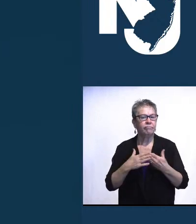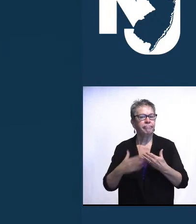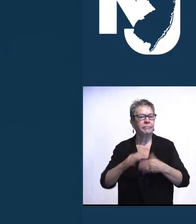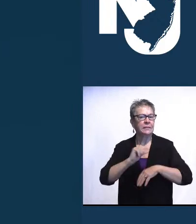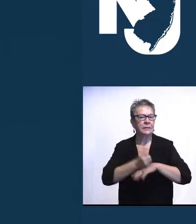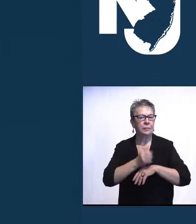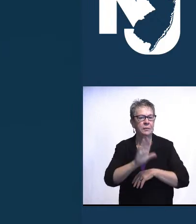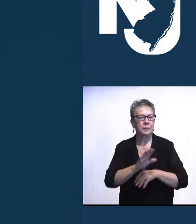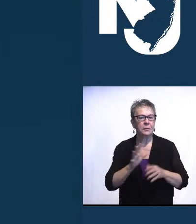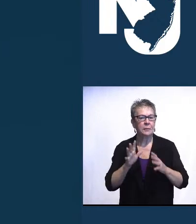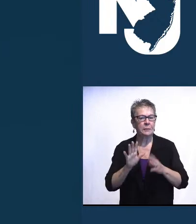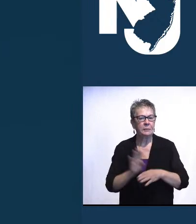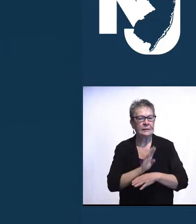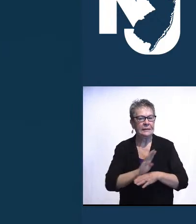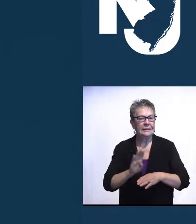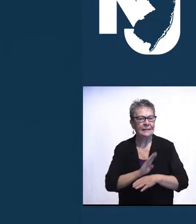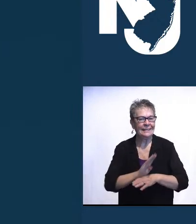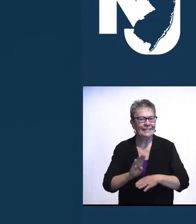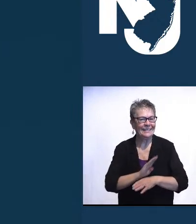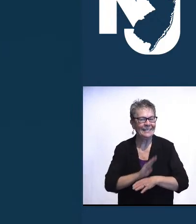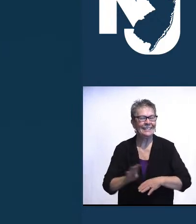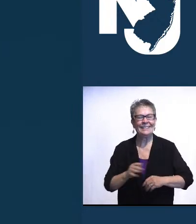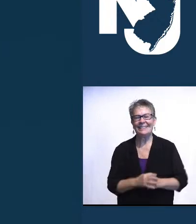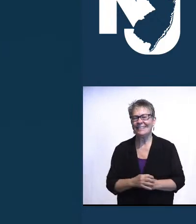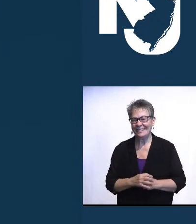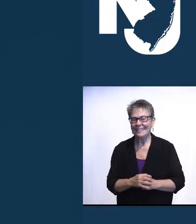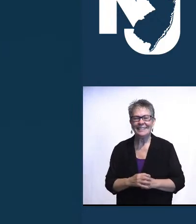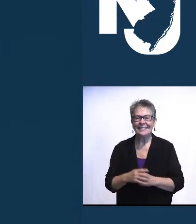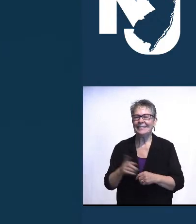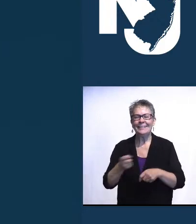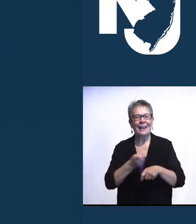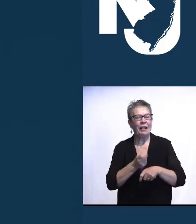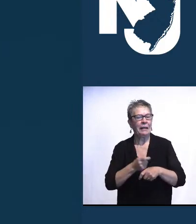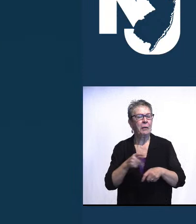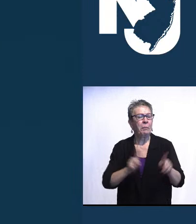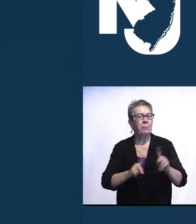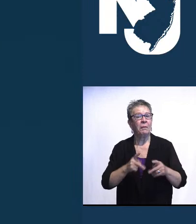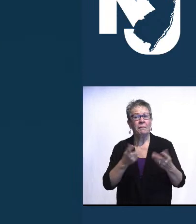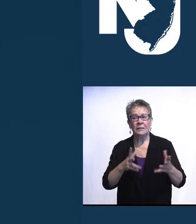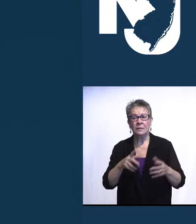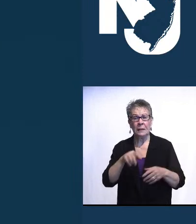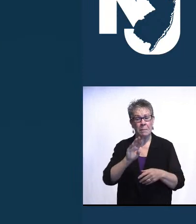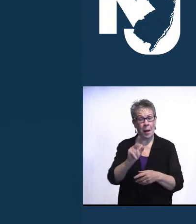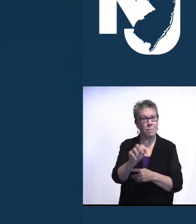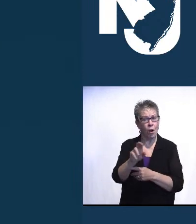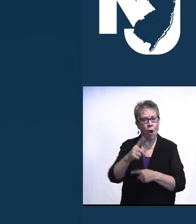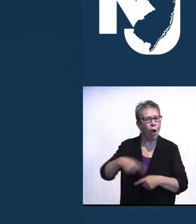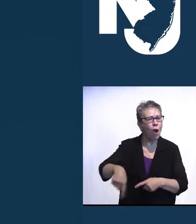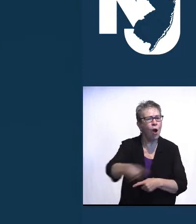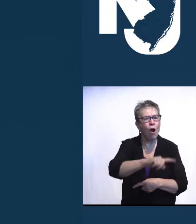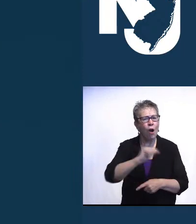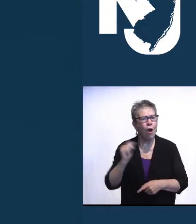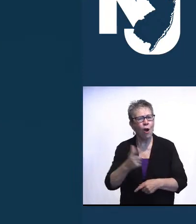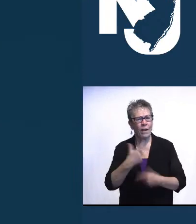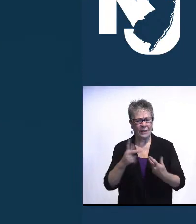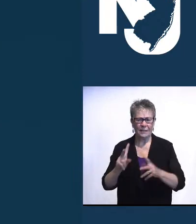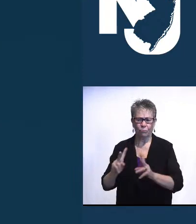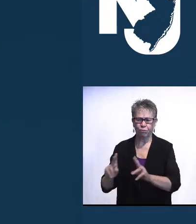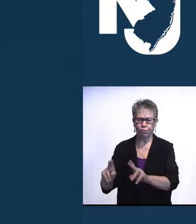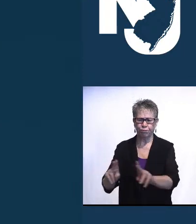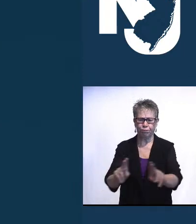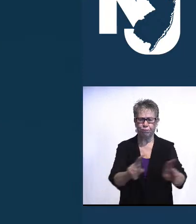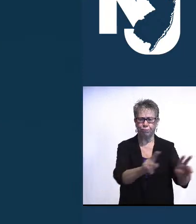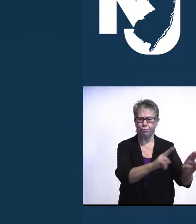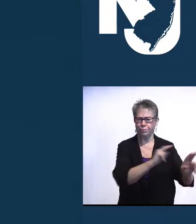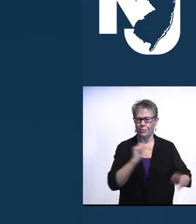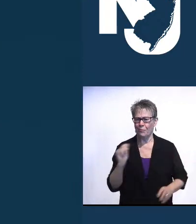everyone's hair. He passed on December 28th. Vincent Sr. met his wife of 53 years,